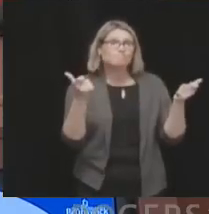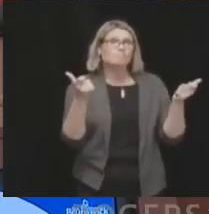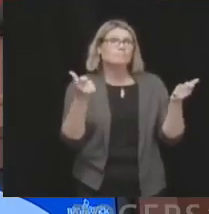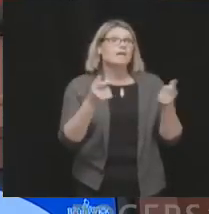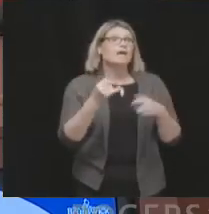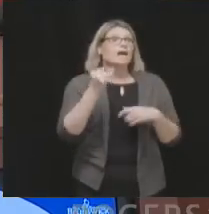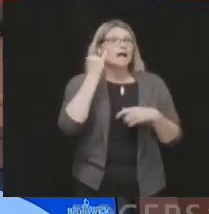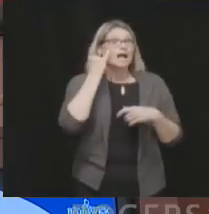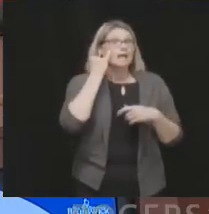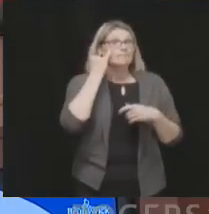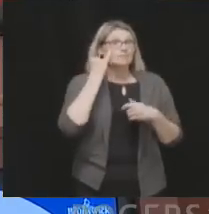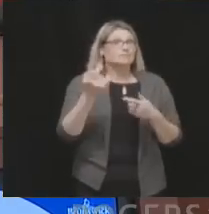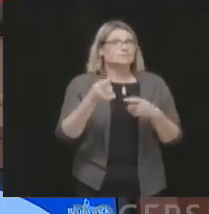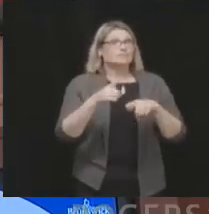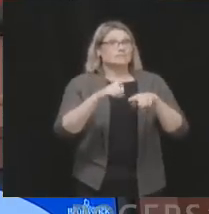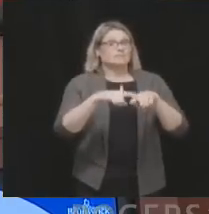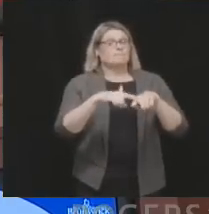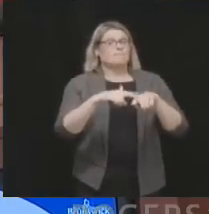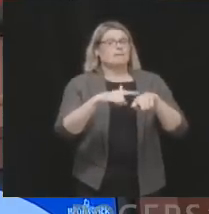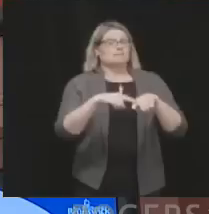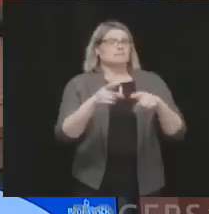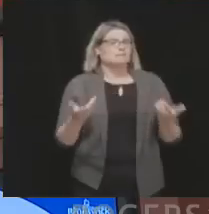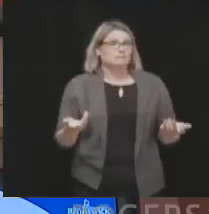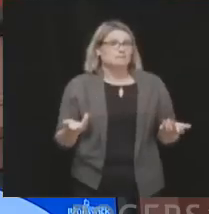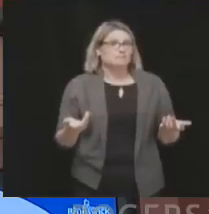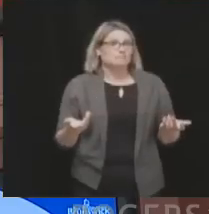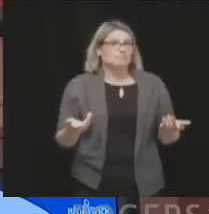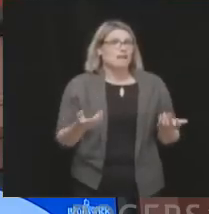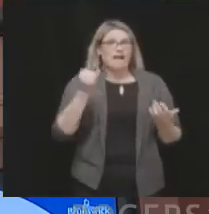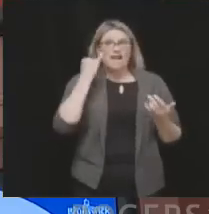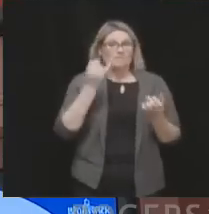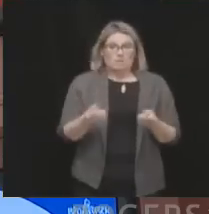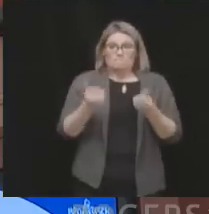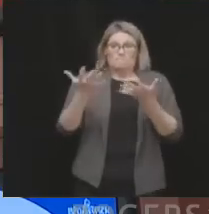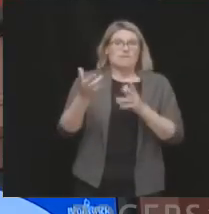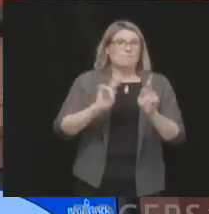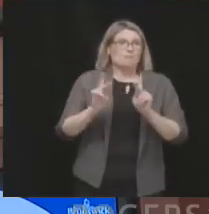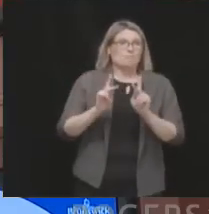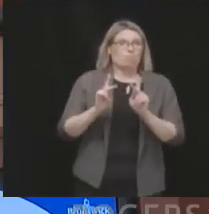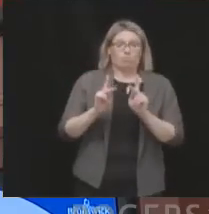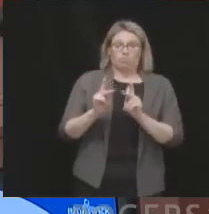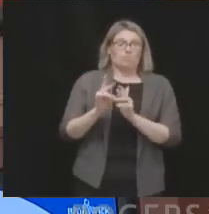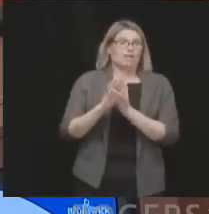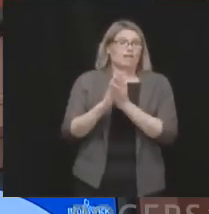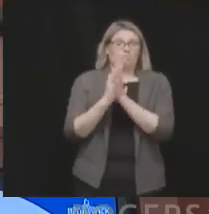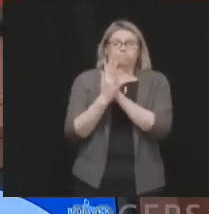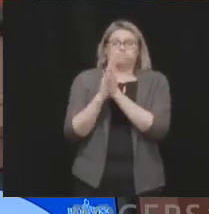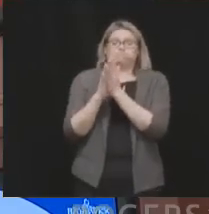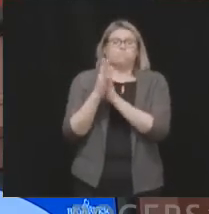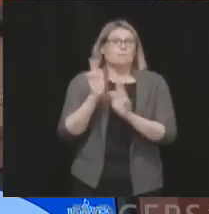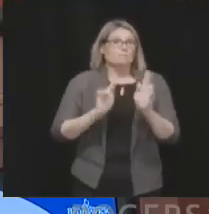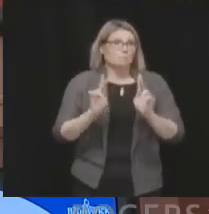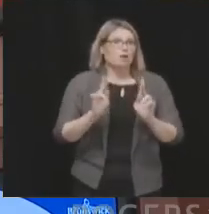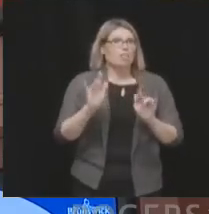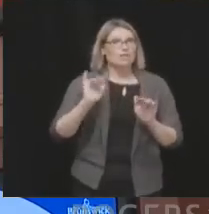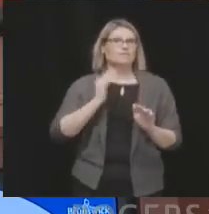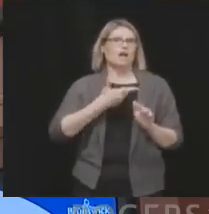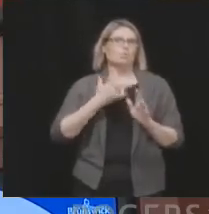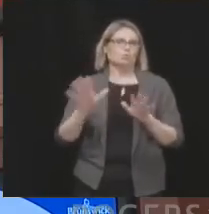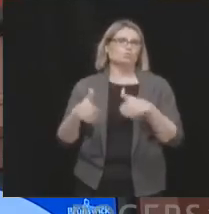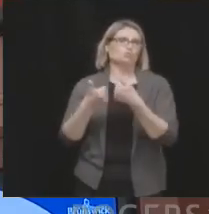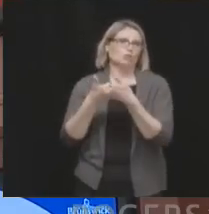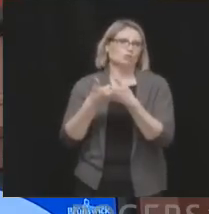going to be music. It doesn't mean there's not going to be any sports. We're going to figure out, I'm sure, how there will be some kinds of